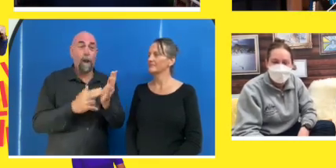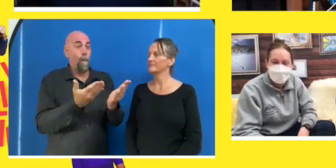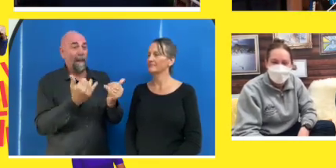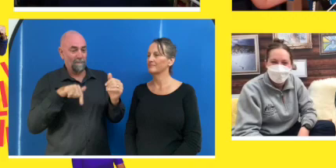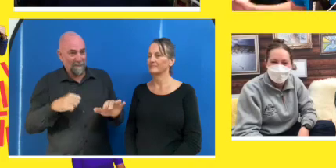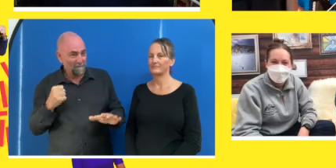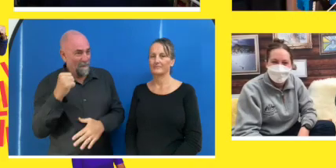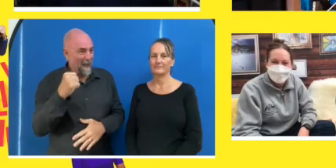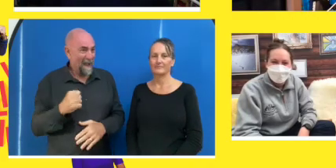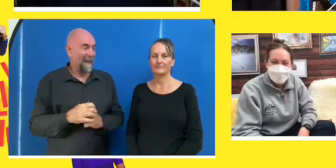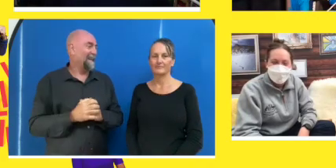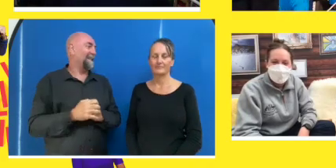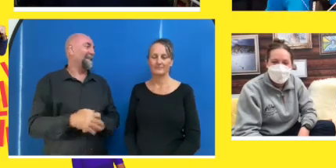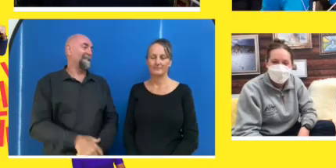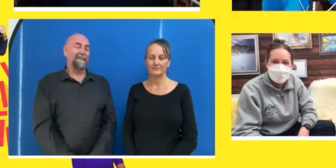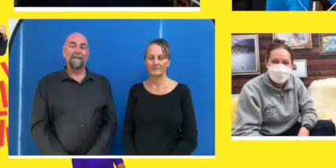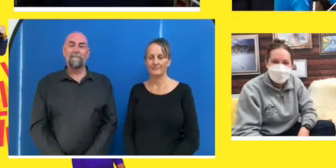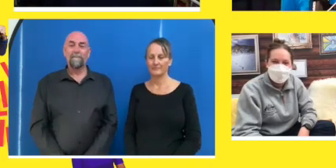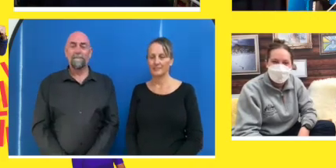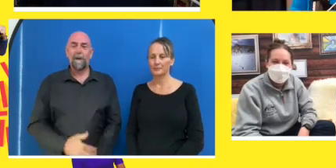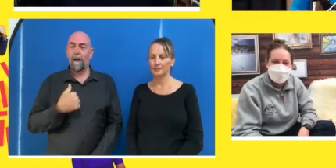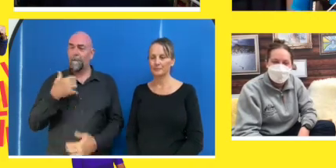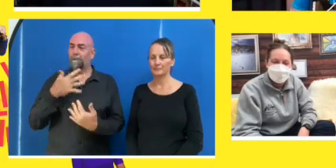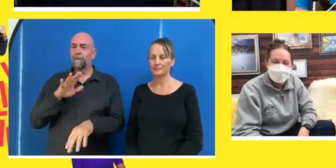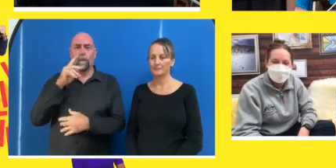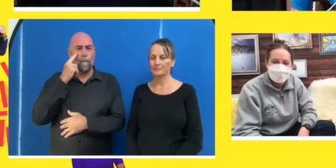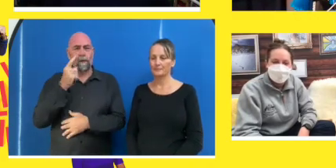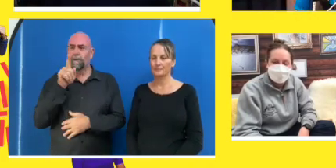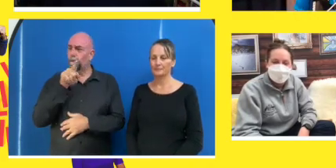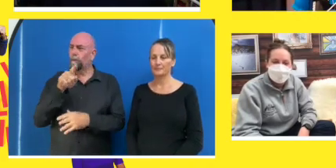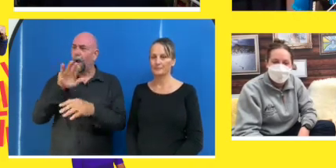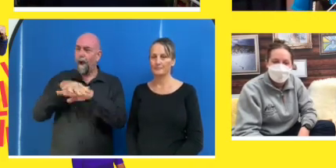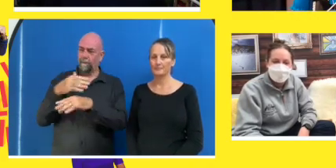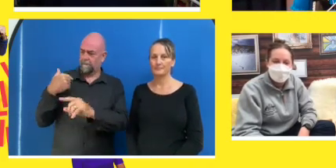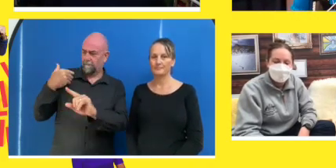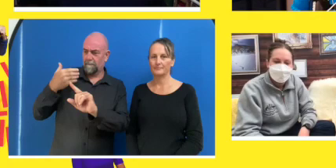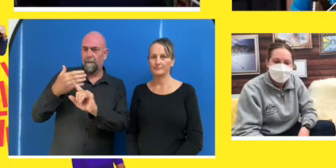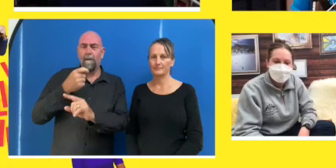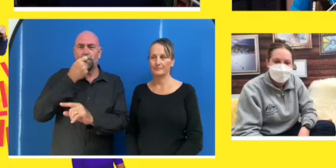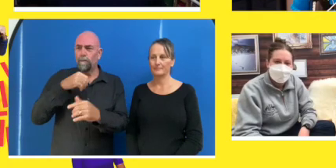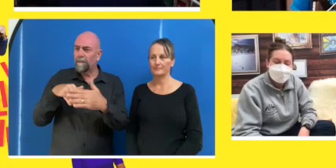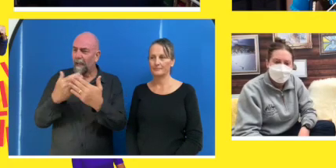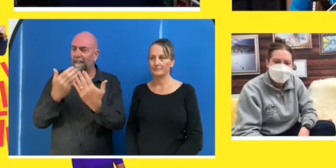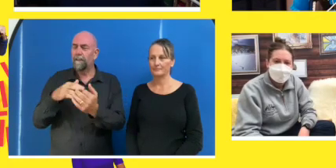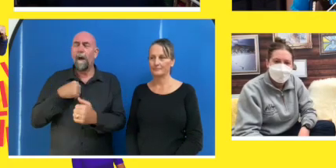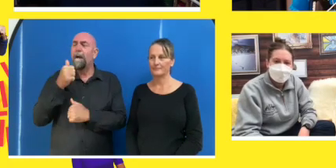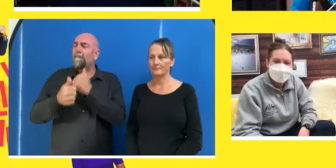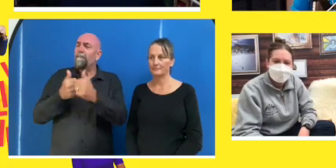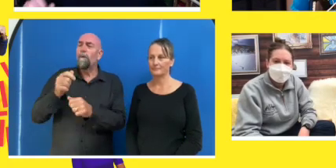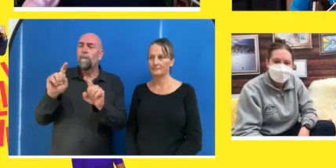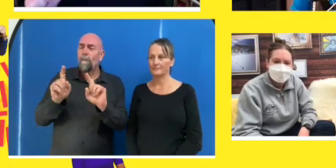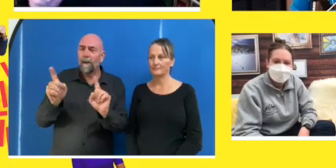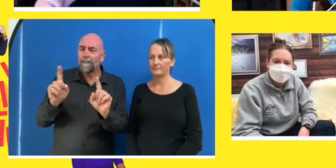Thank you for having us, Kurt. It's an absolute pleasure. Mate, I've loved watching you over the last couple of days. You